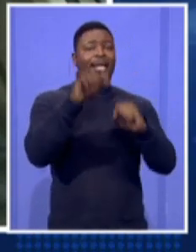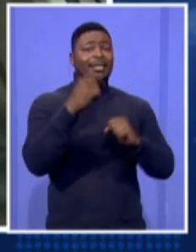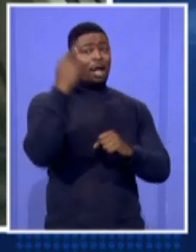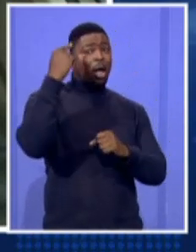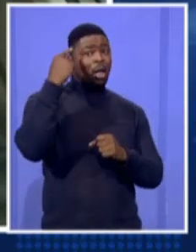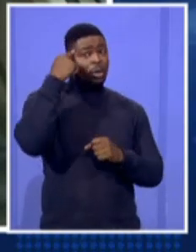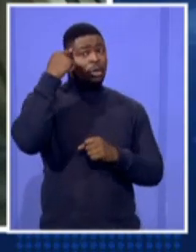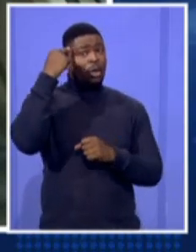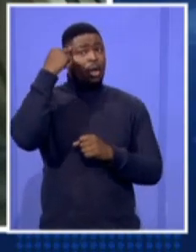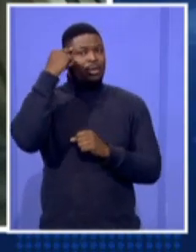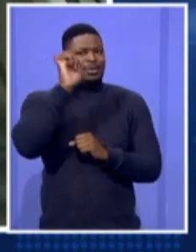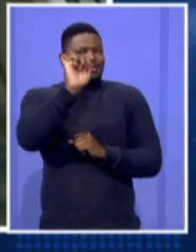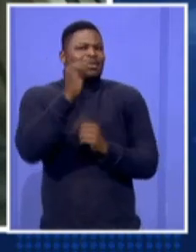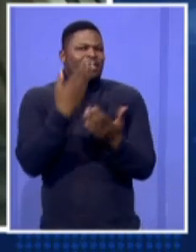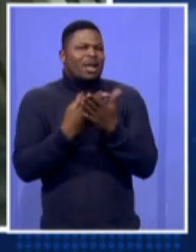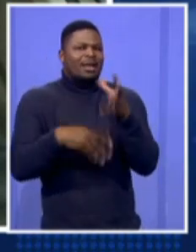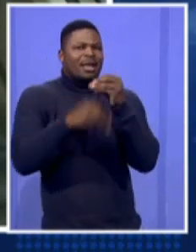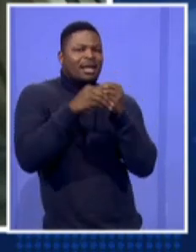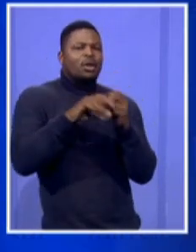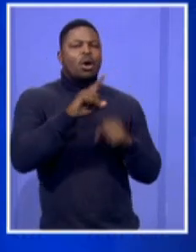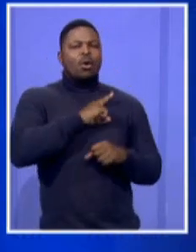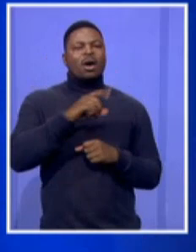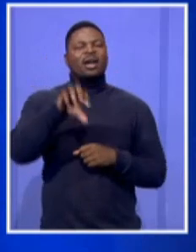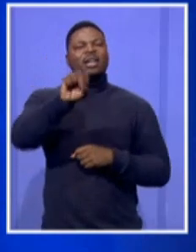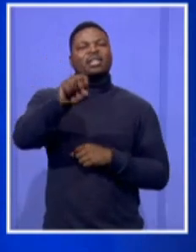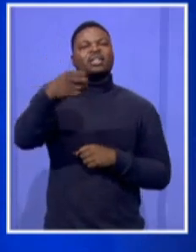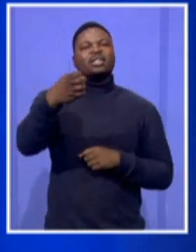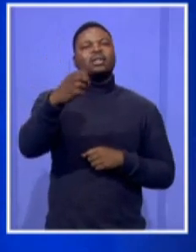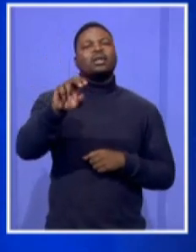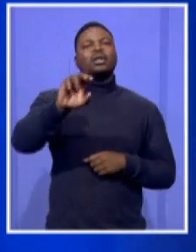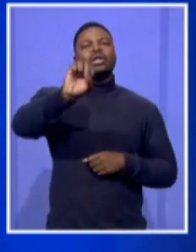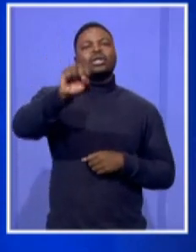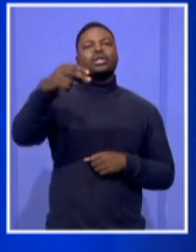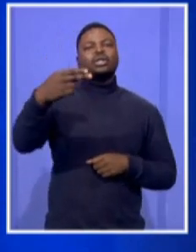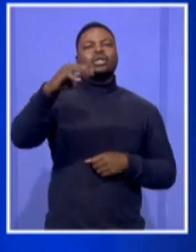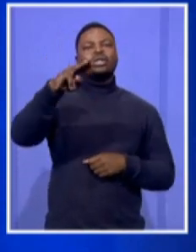agenda_SABC. Greg Schneemann is a PEC member for ANC Gauteng.